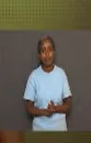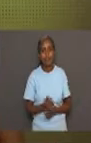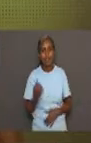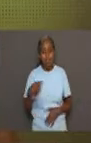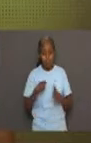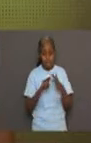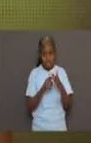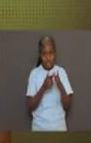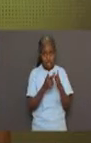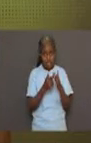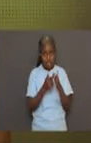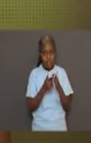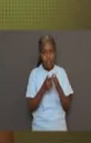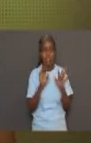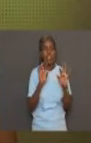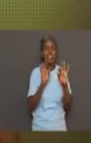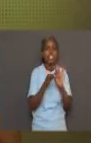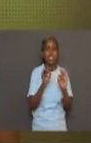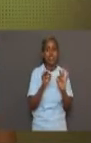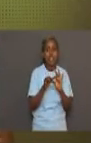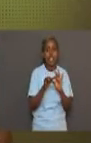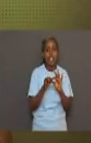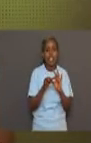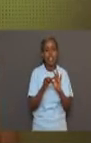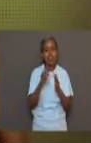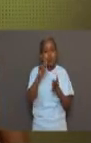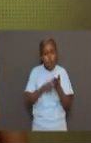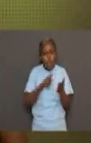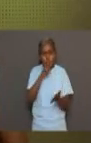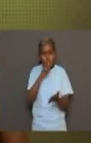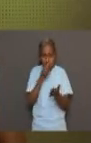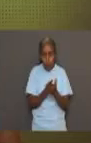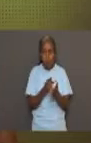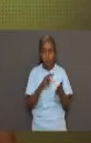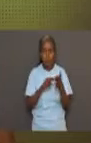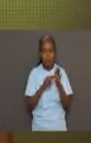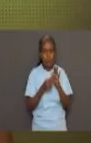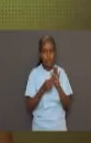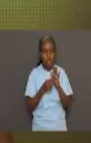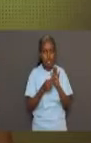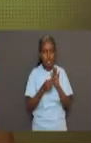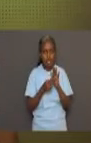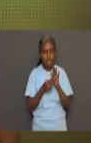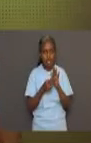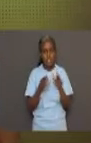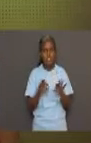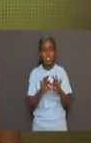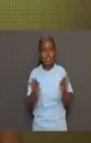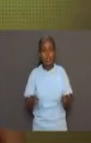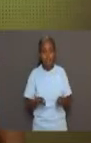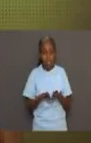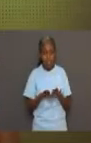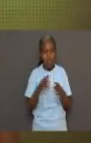We will start by defining what proof means in the field